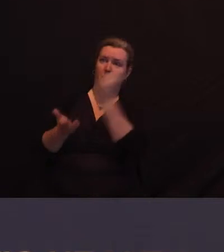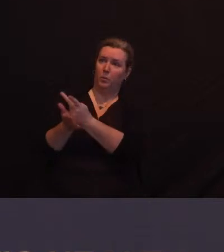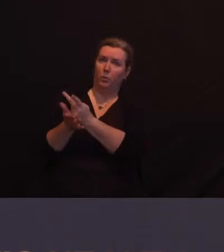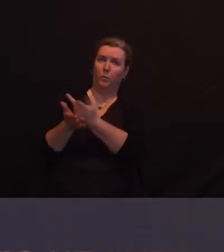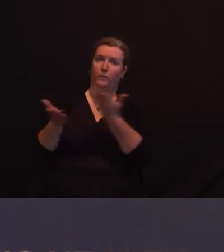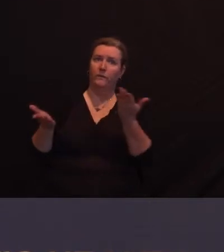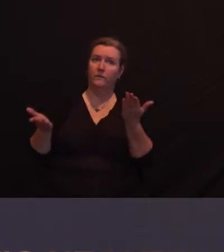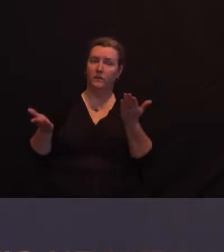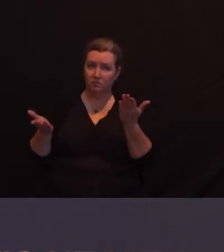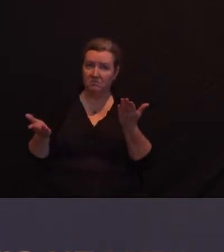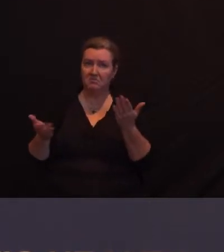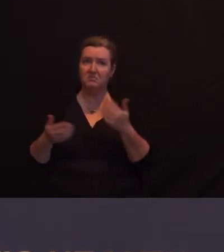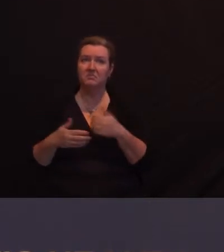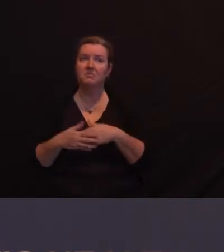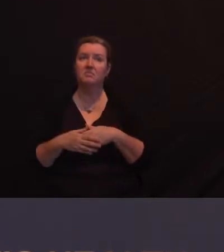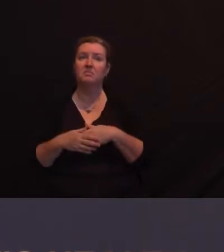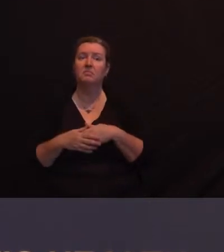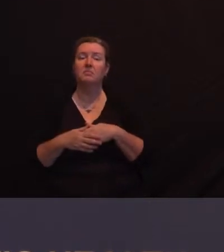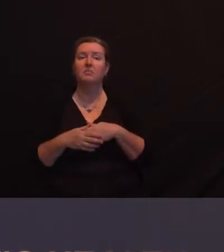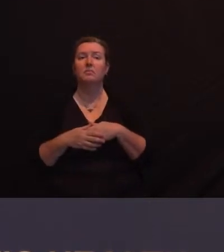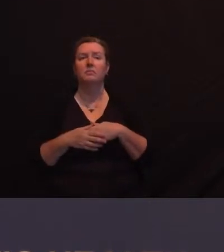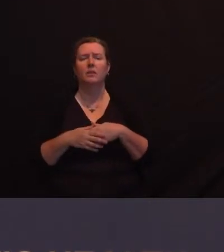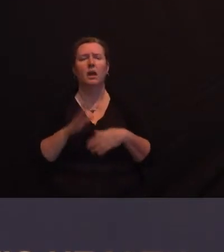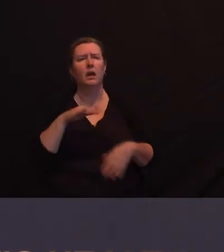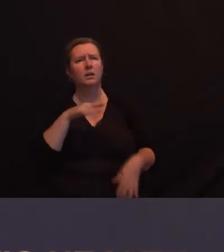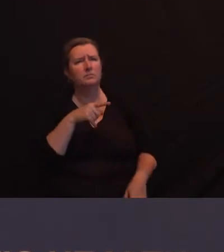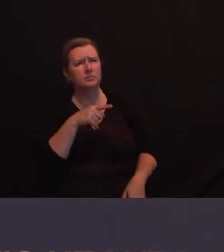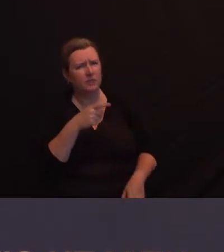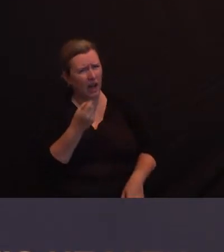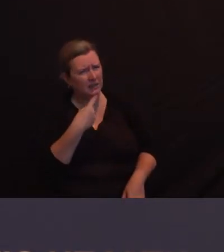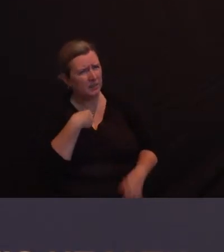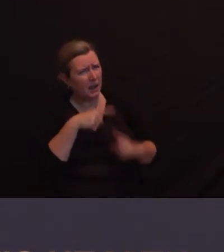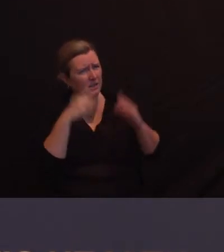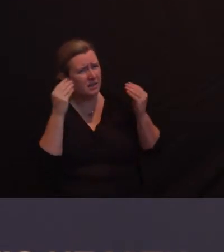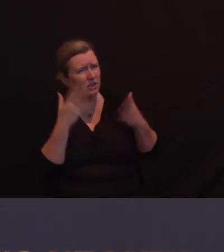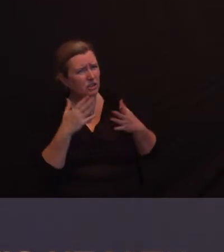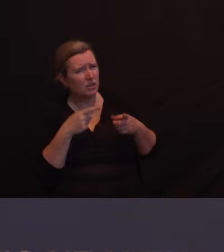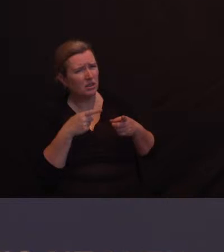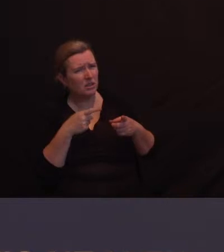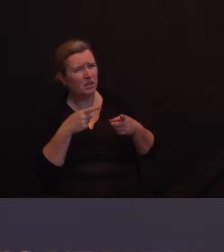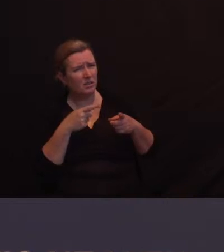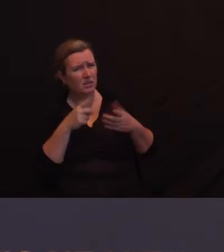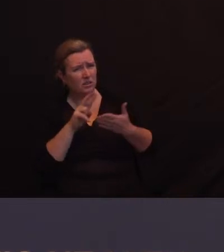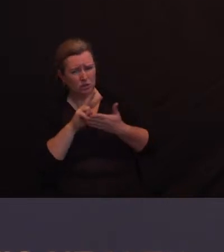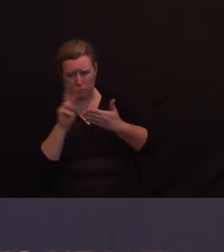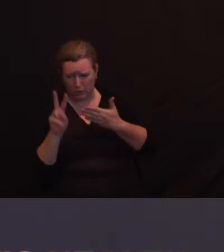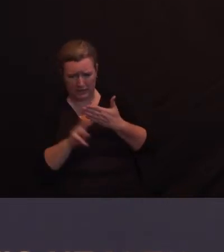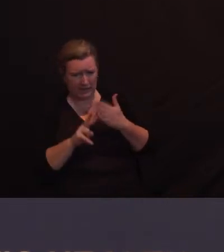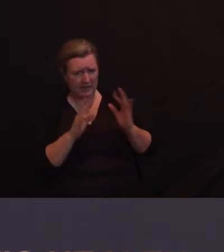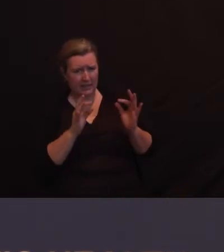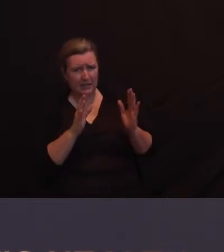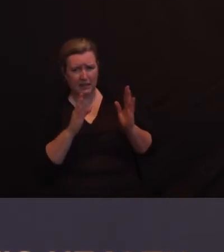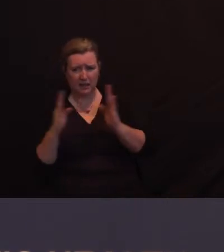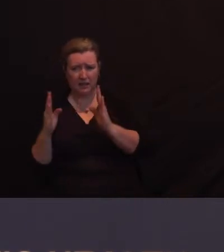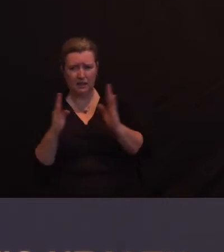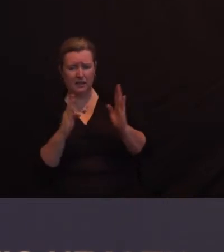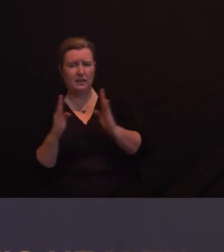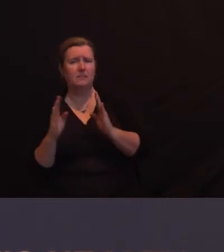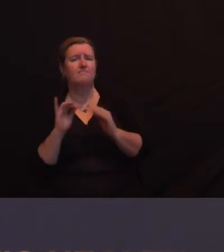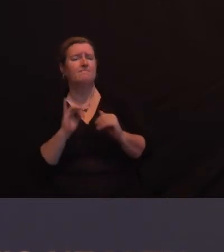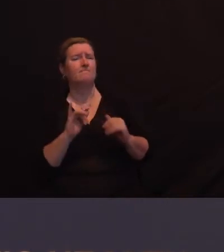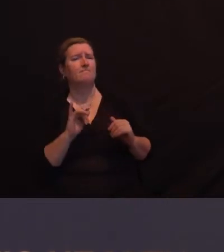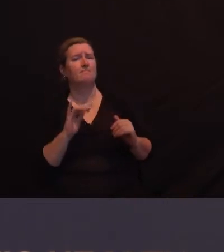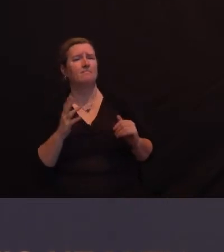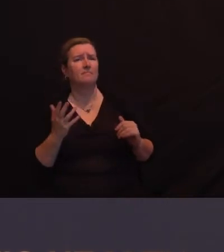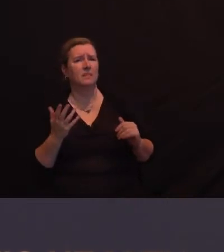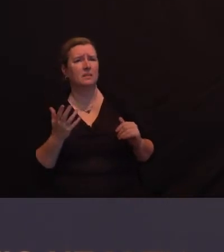Teachers, your question was on timing of teachers. Yeah, we're comfortable with, again, more time on the clock and our